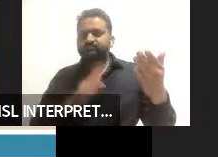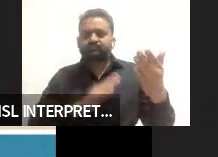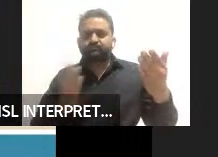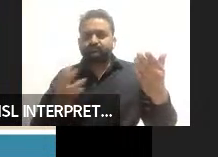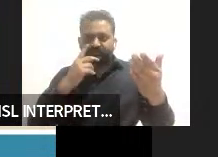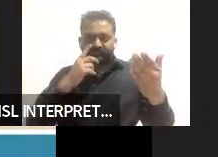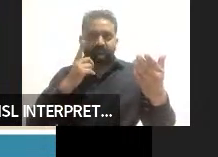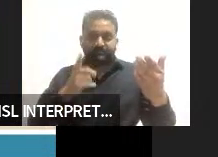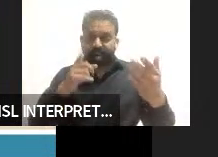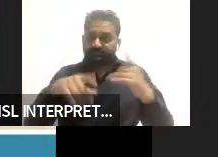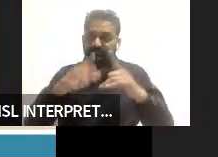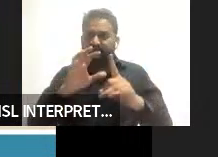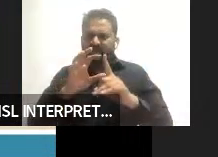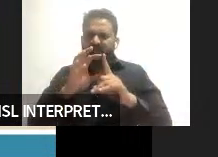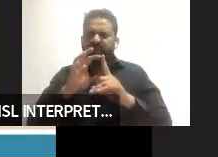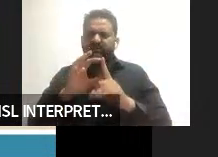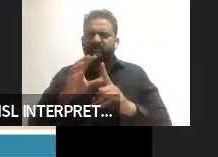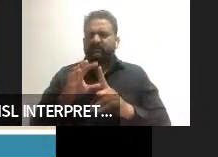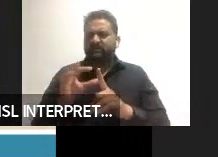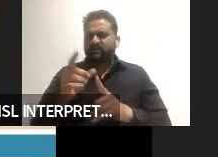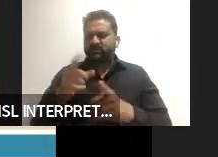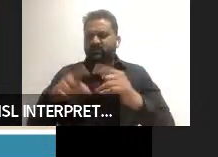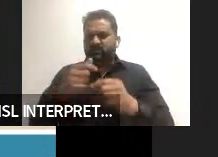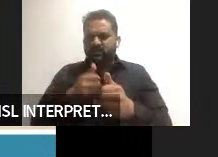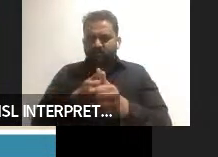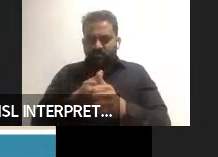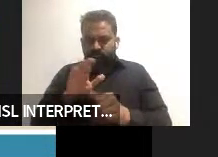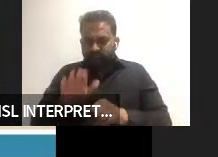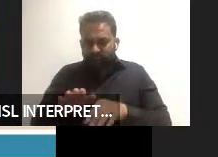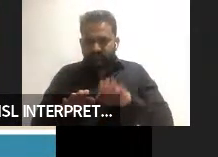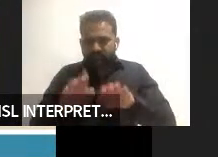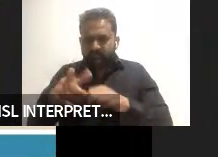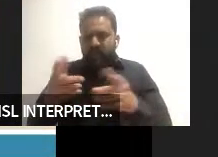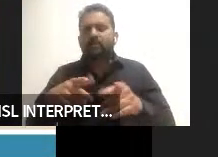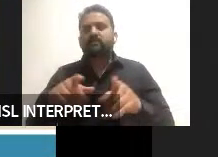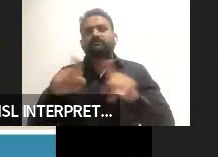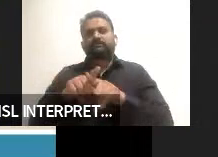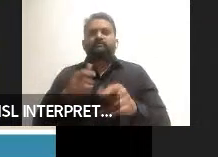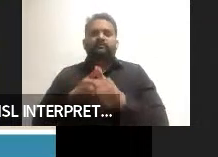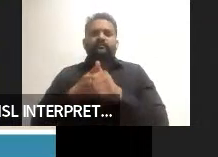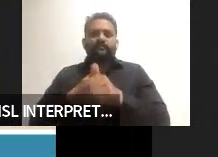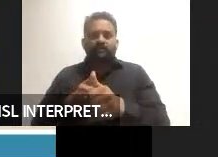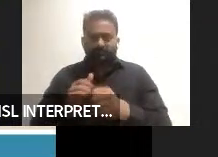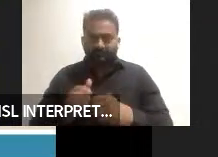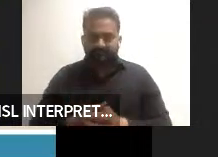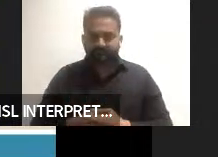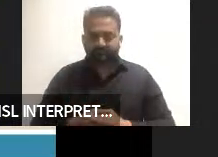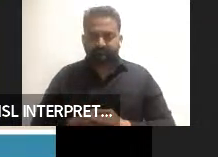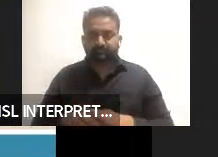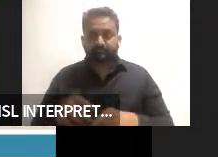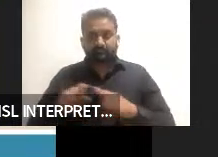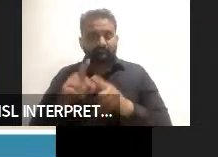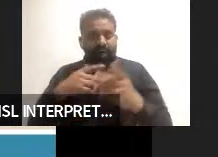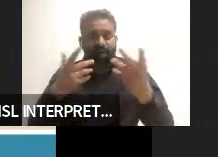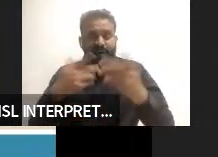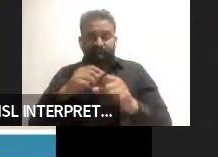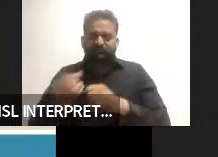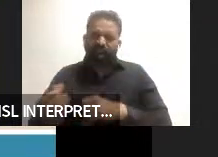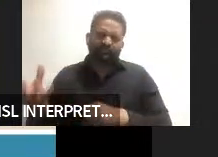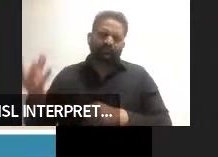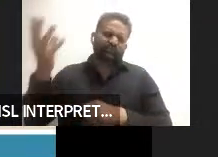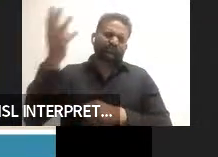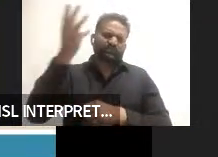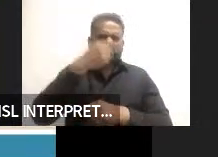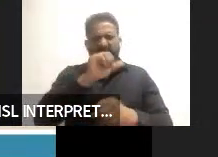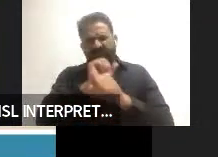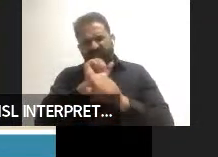need to discipline yourself and follow a step by step in that case. Assuming you work for the whole day, you may have to